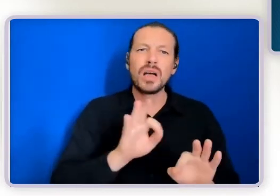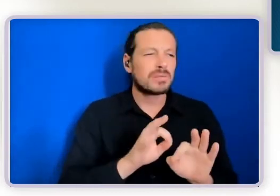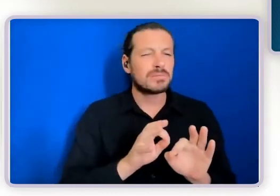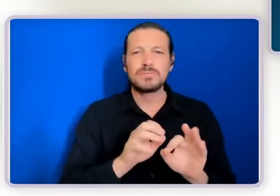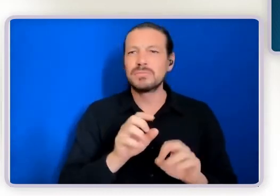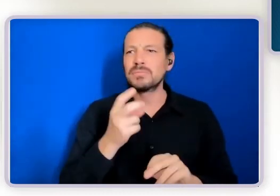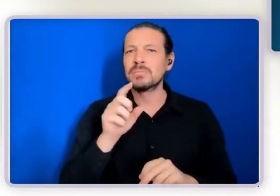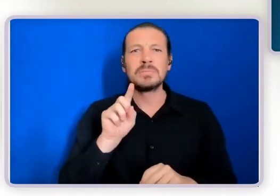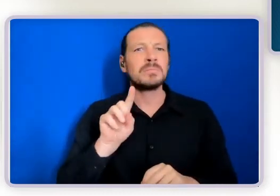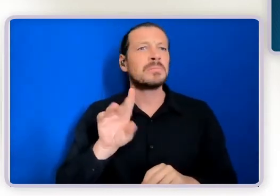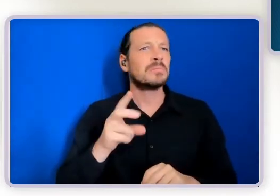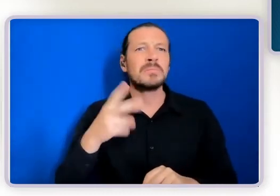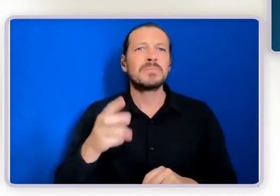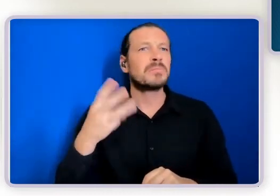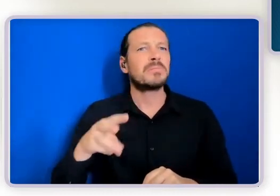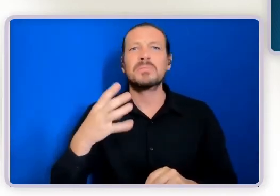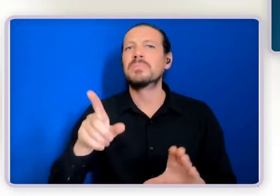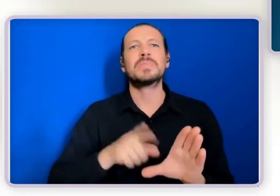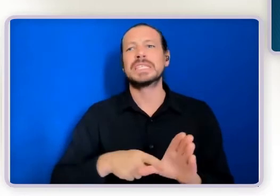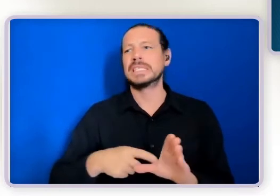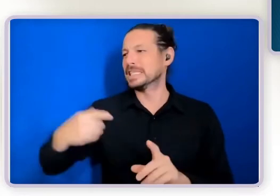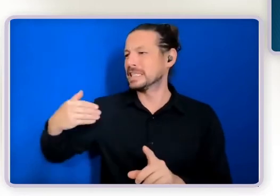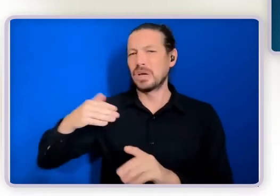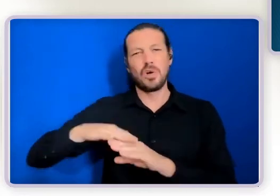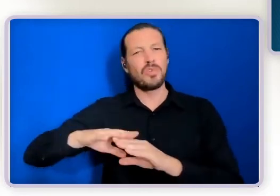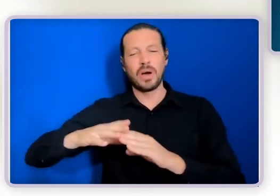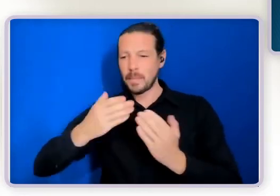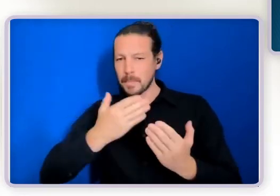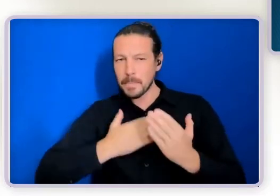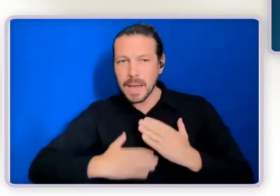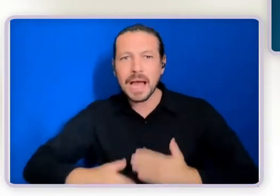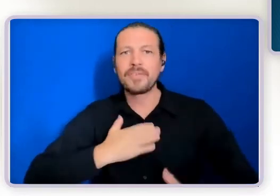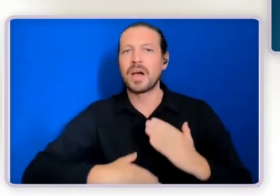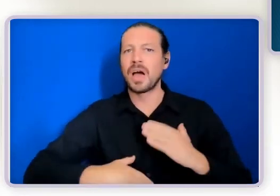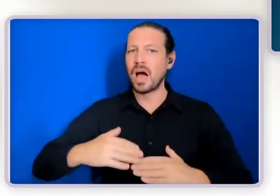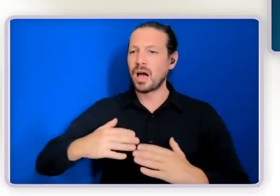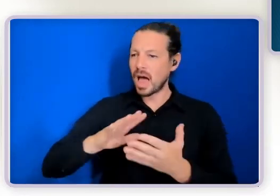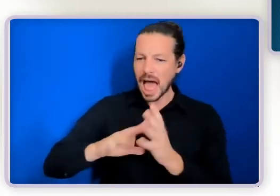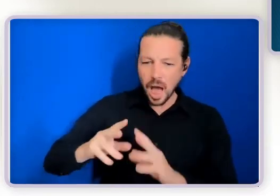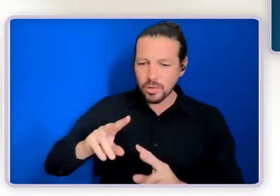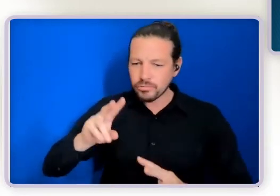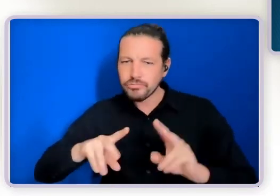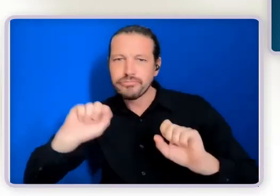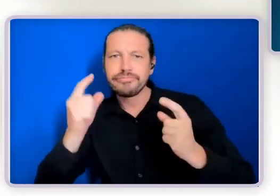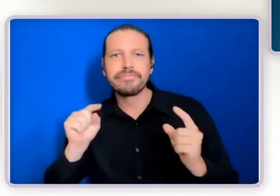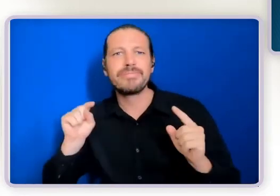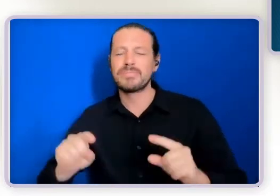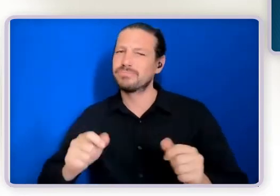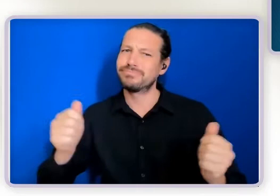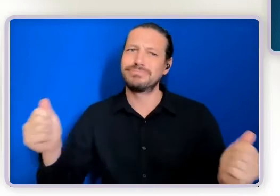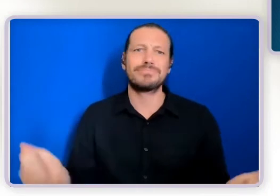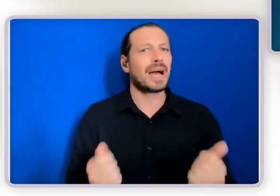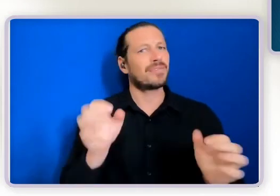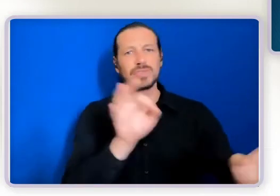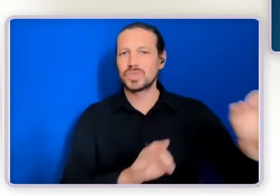on behaviour analysis and the science of behaviours. And we know, amongst a whole